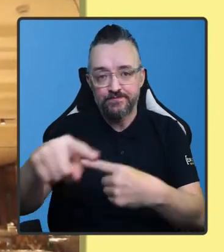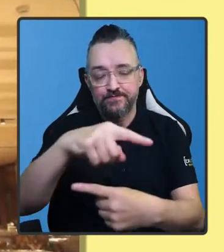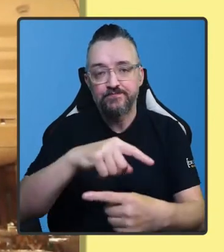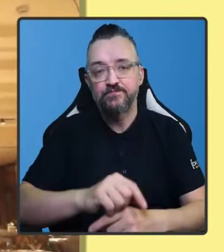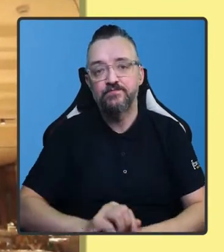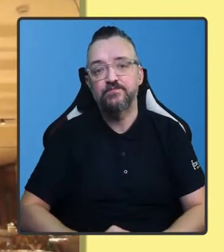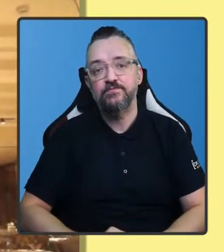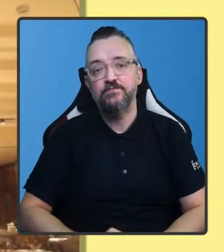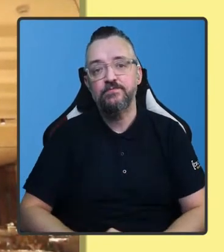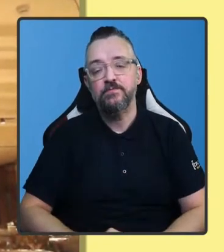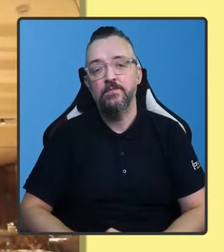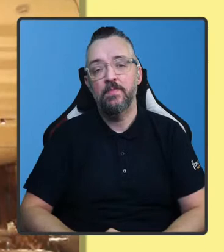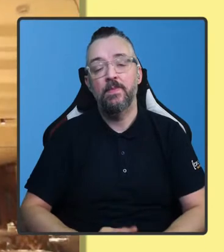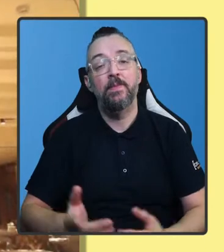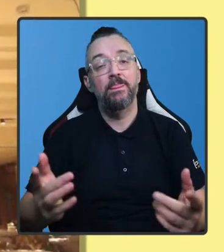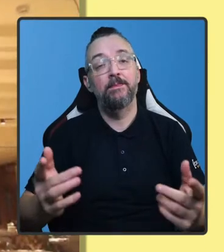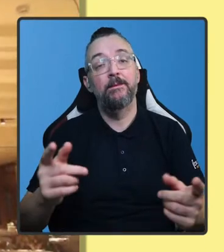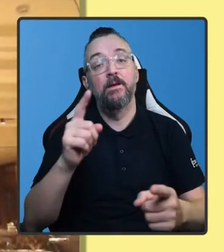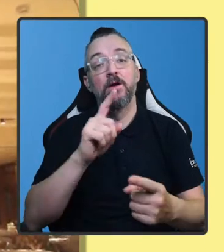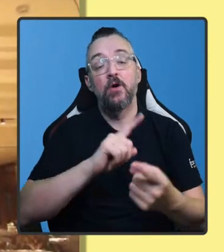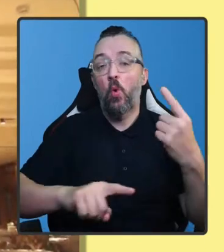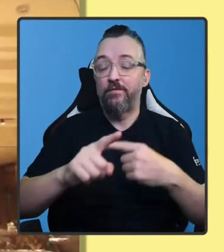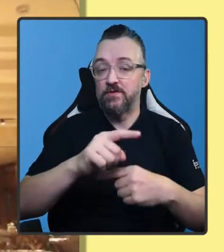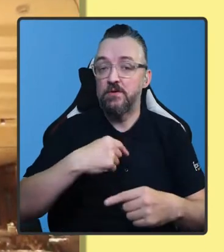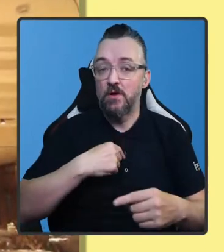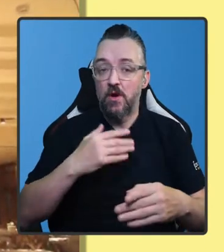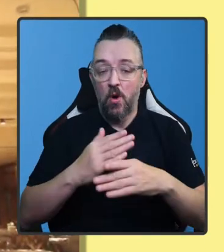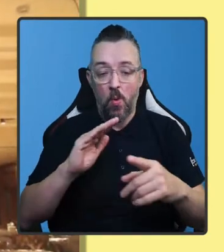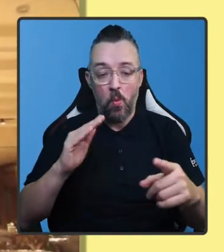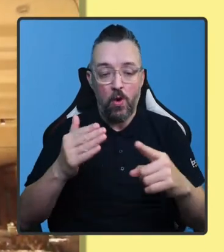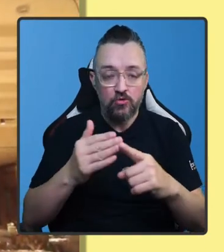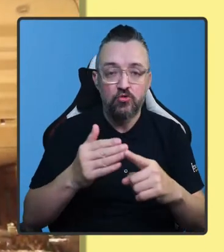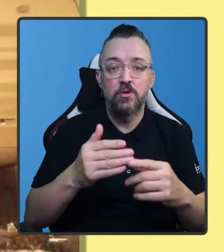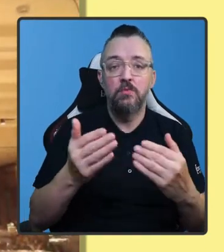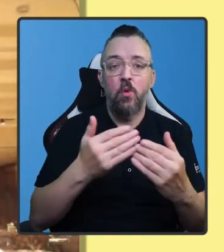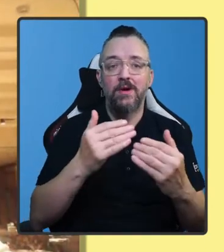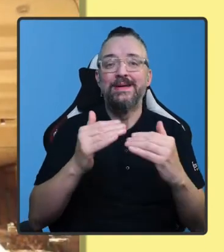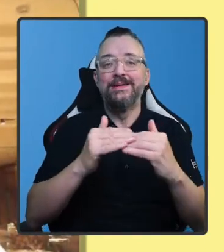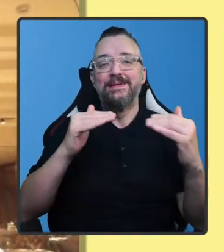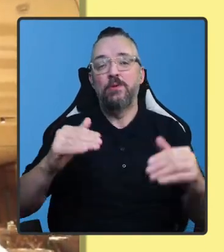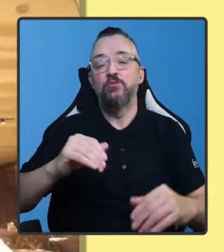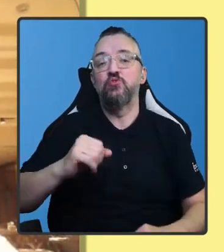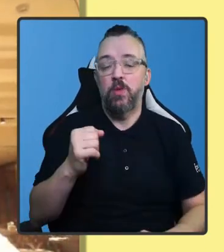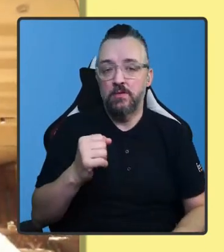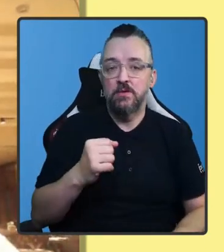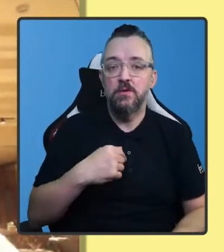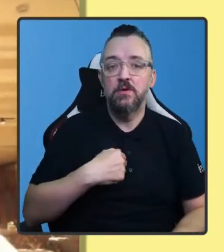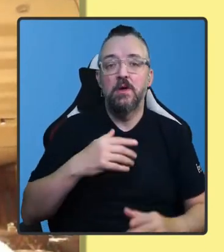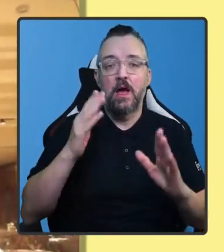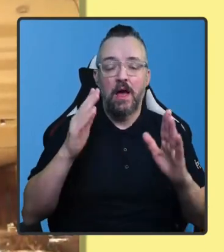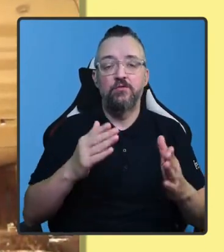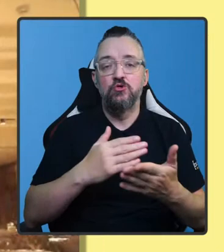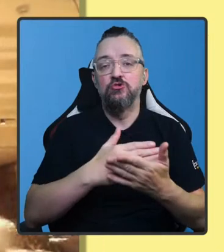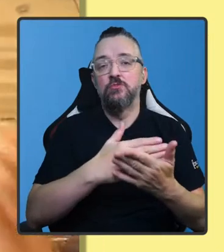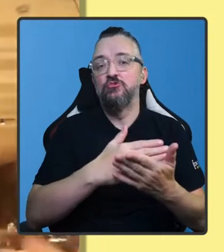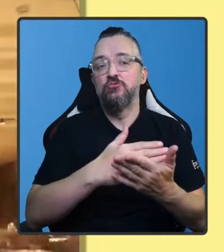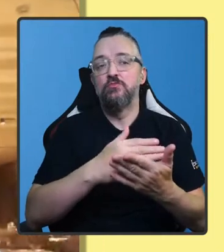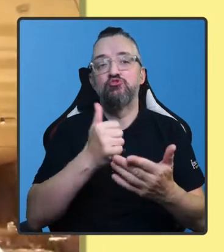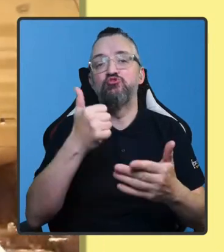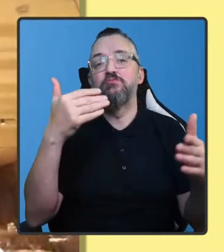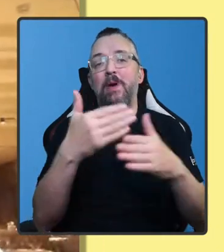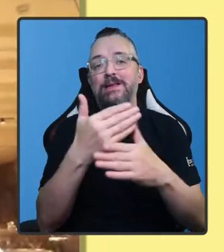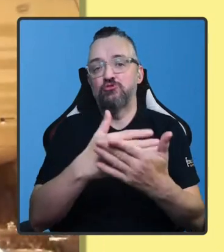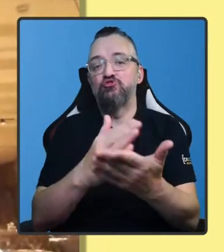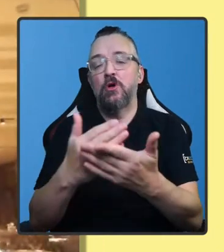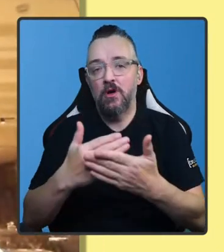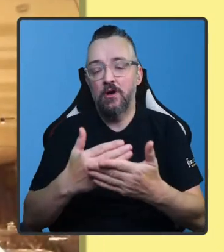Conference, while we work towards an independent and more equal Scotland, we need to share our good practices. We need to tell the world